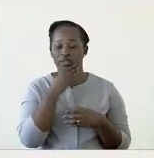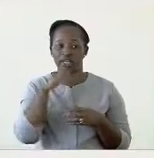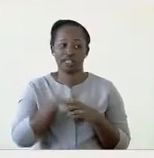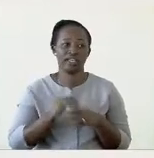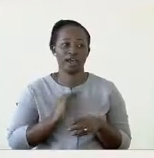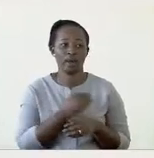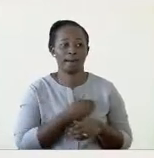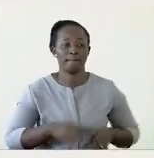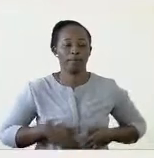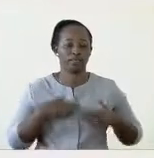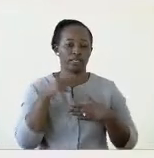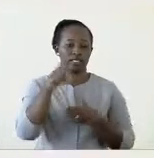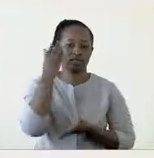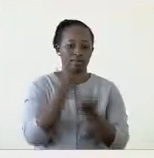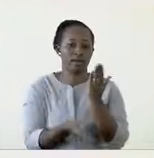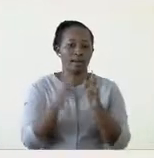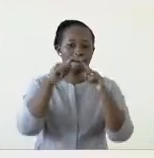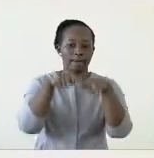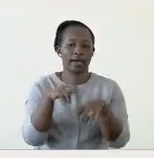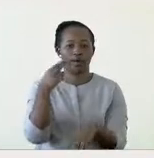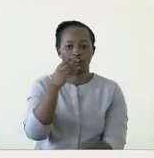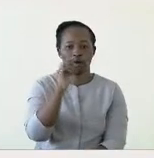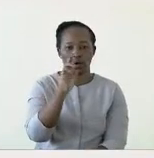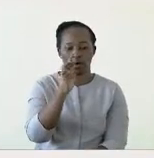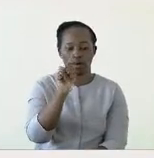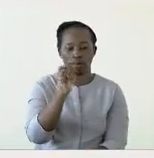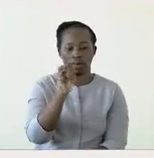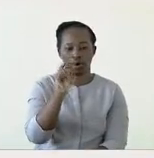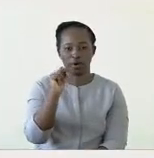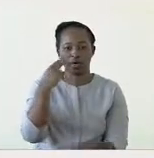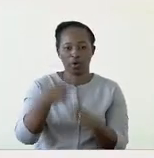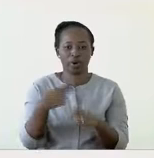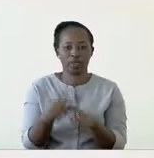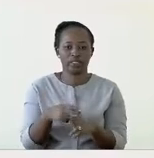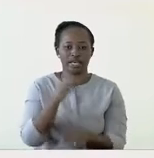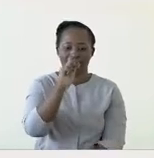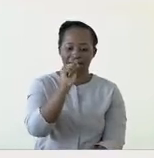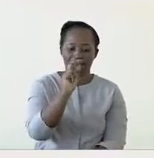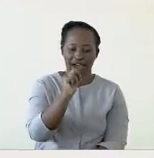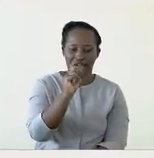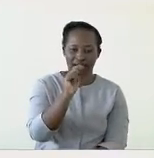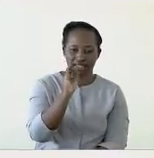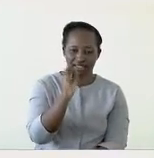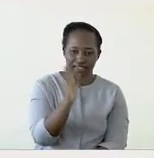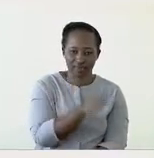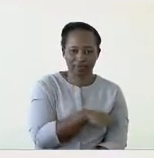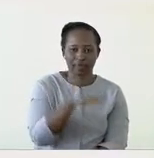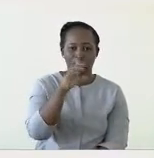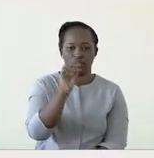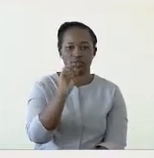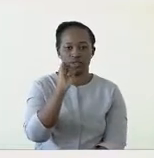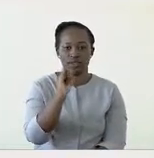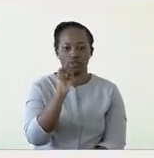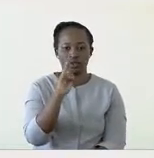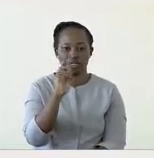The water in our body is balanced by a hormone which is called antidiuretic hormone, ADH.